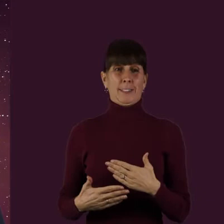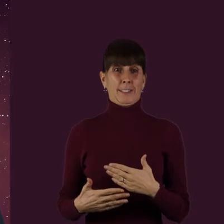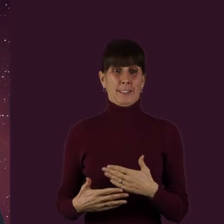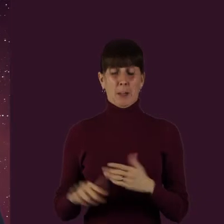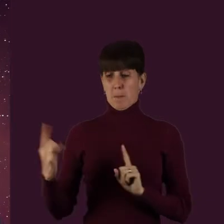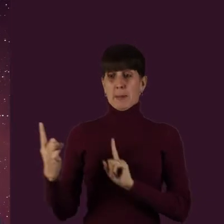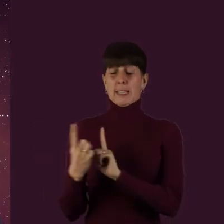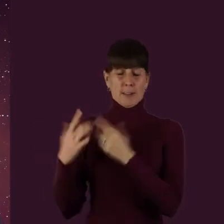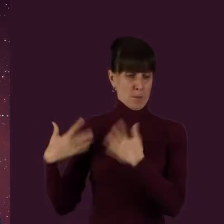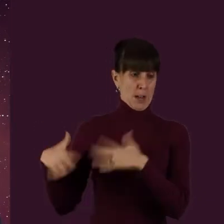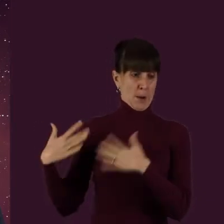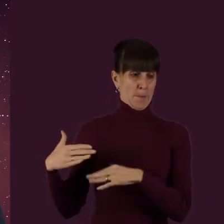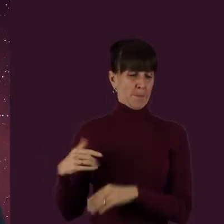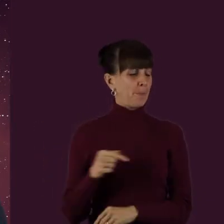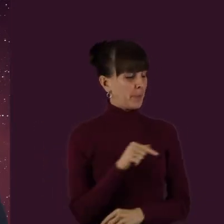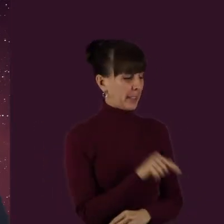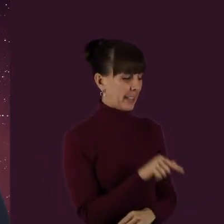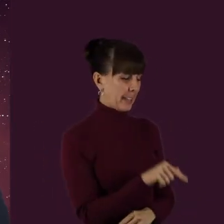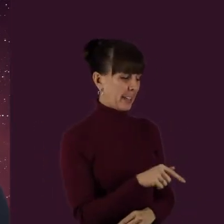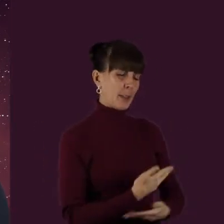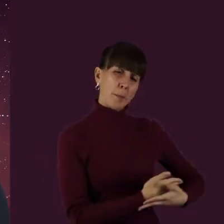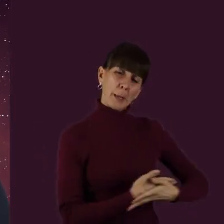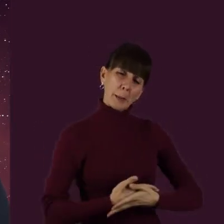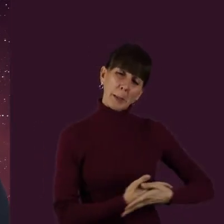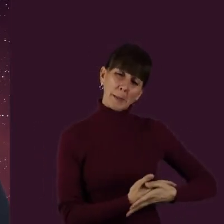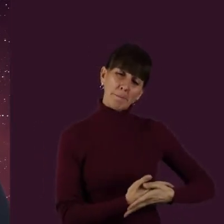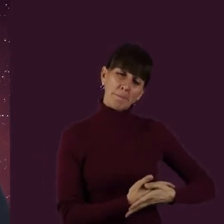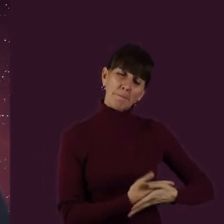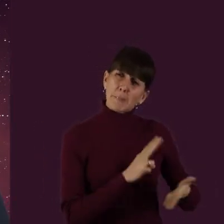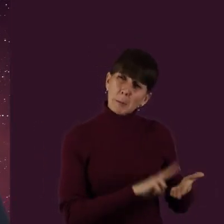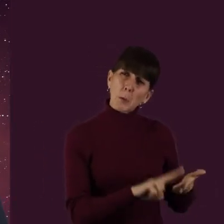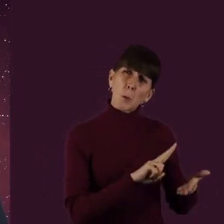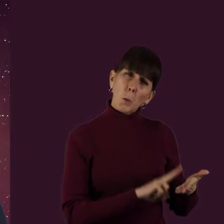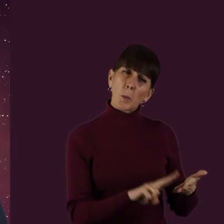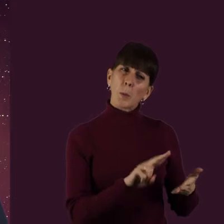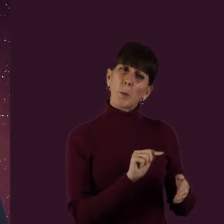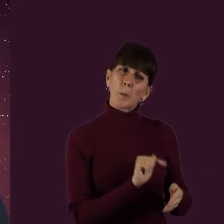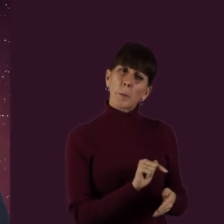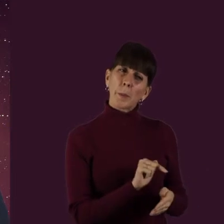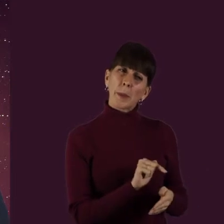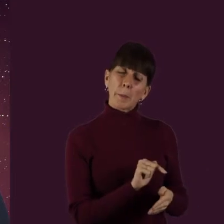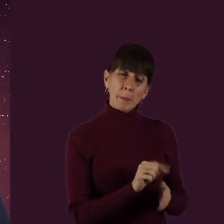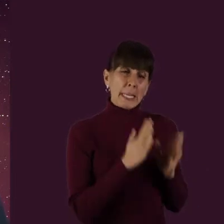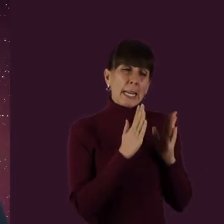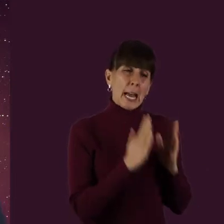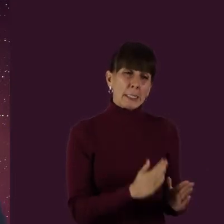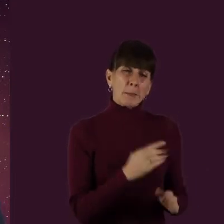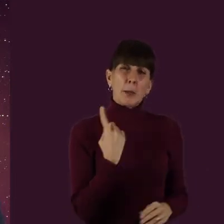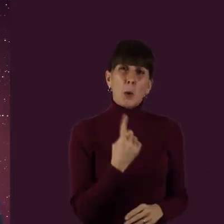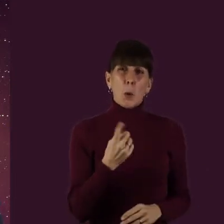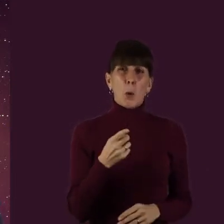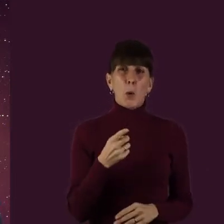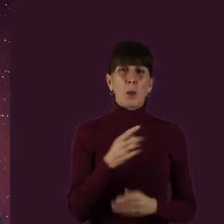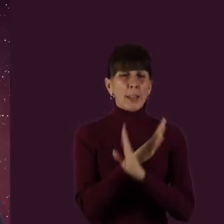bit about the baby seems unremarkable, unless he is who the angel said he was,